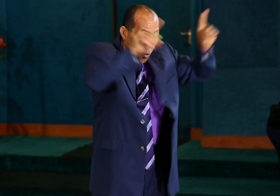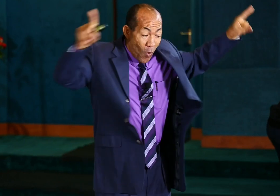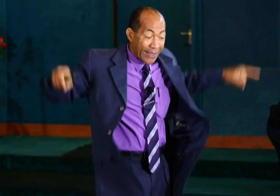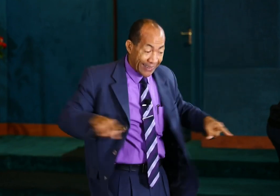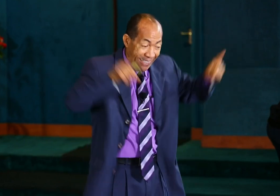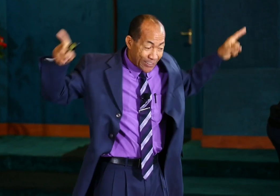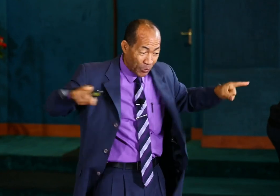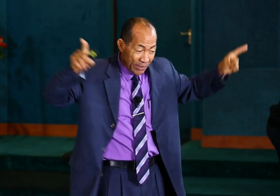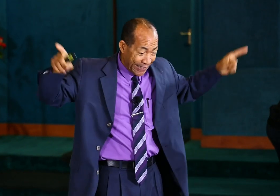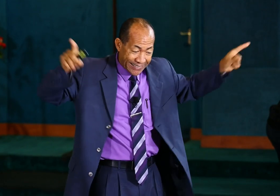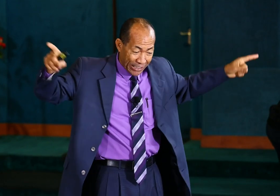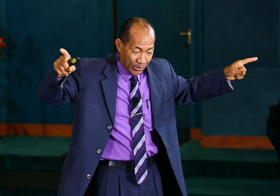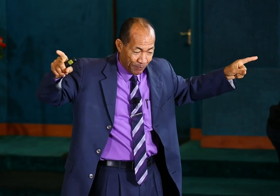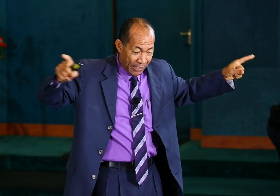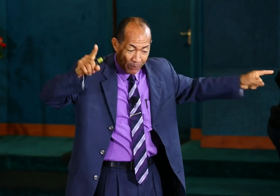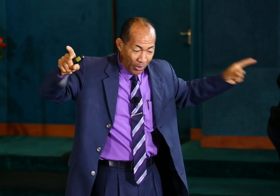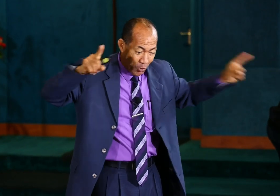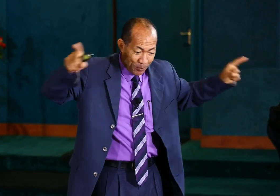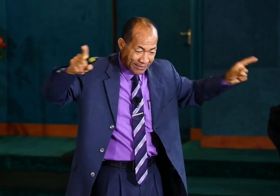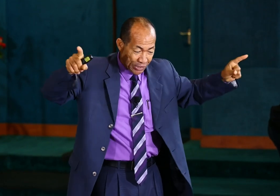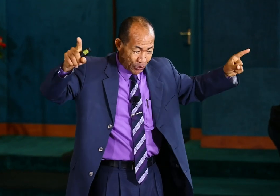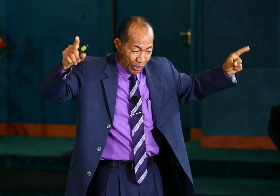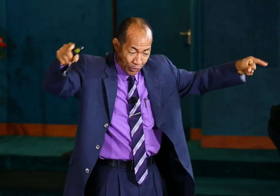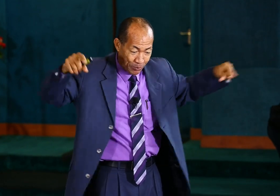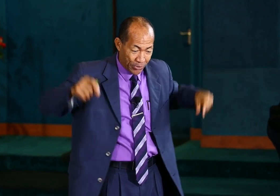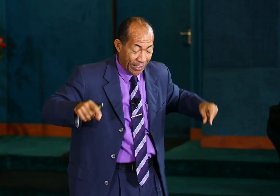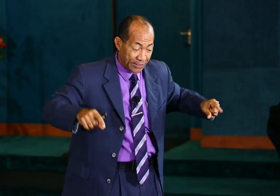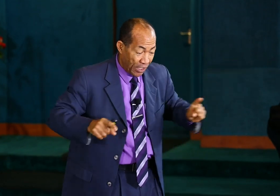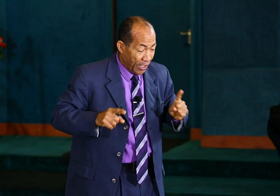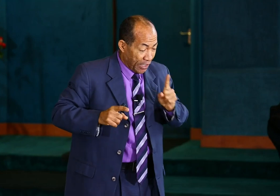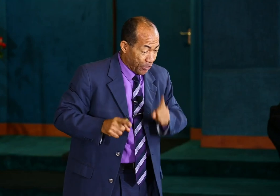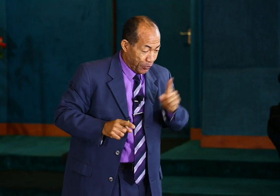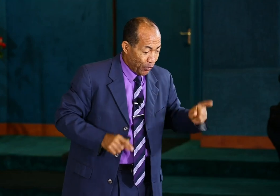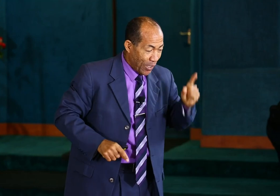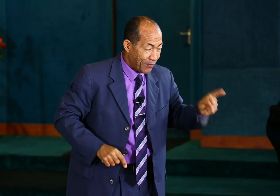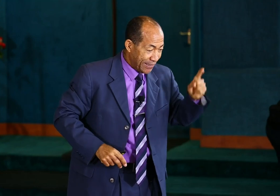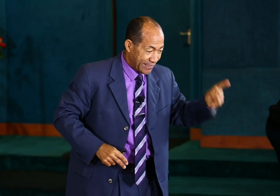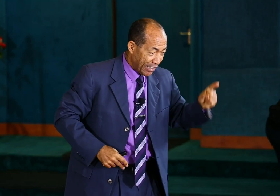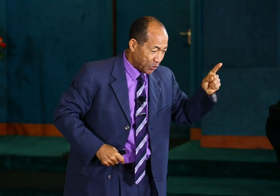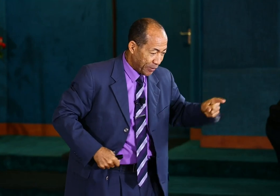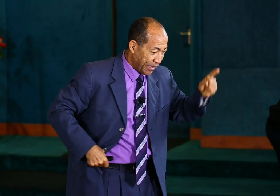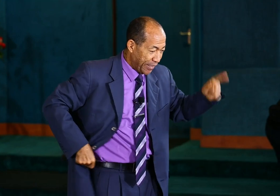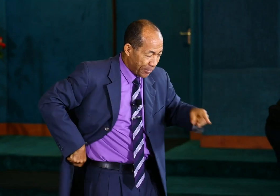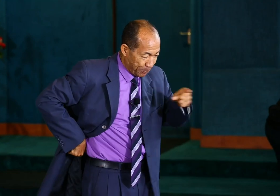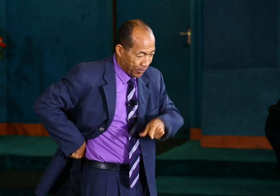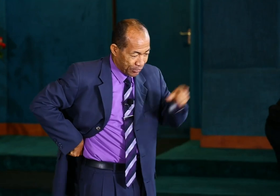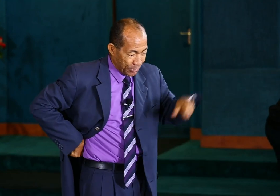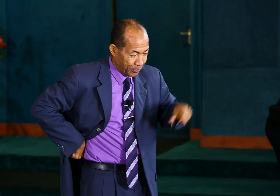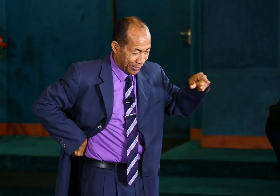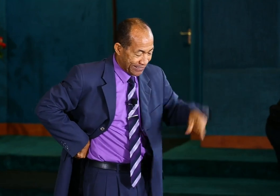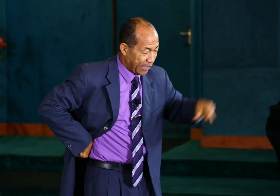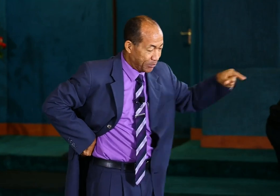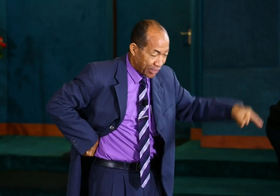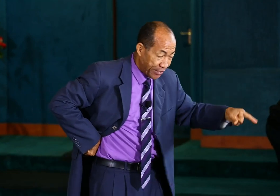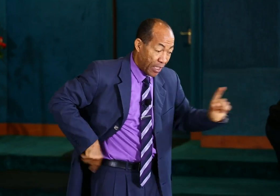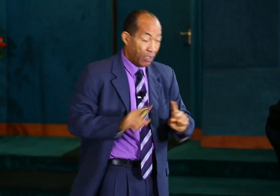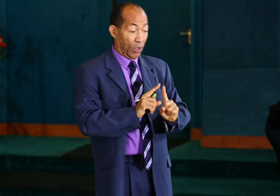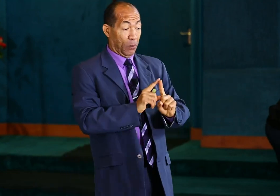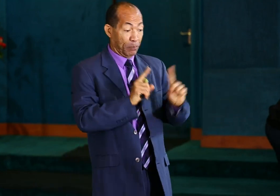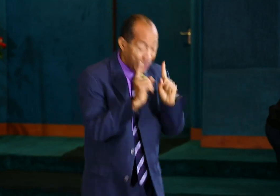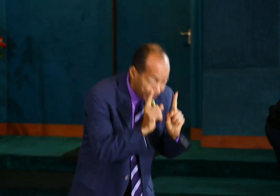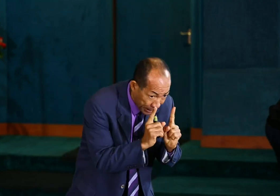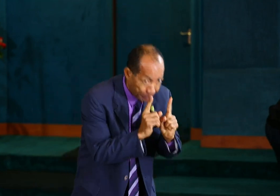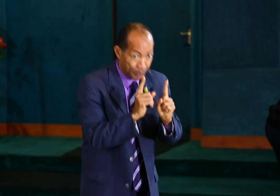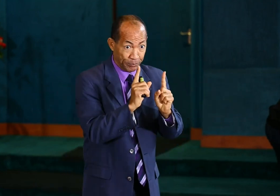no matter what they tell you about homosexual human rights, if you having sex with another person of your same